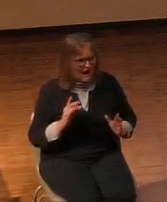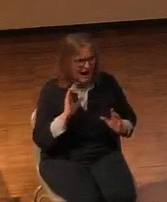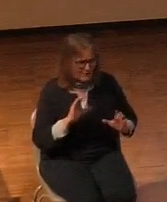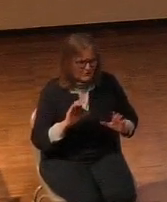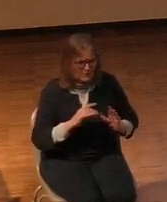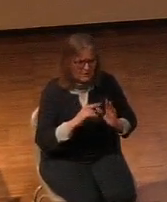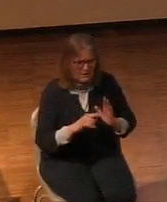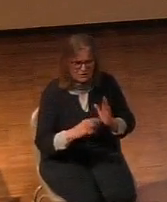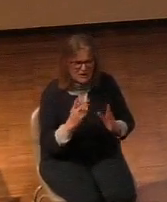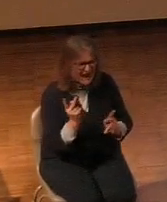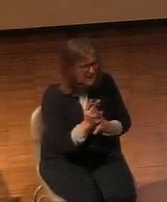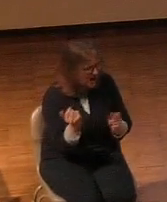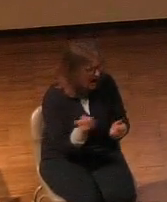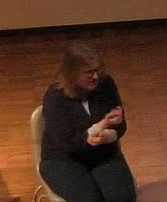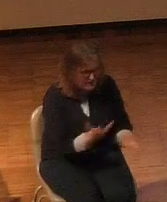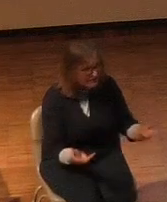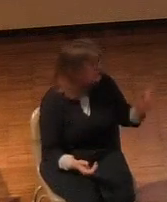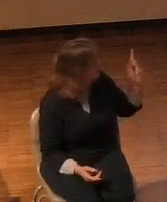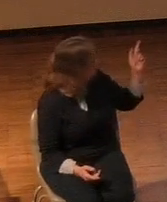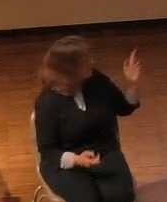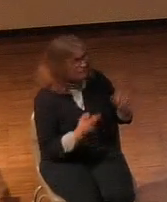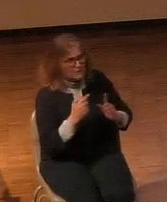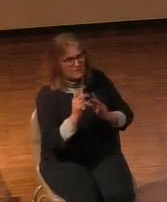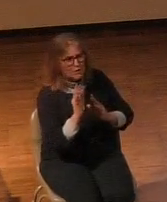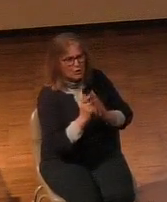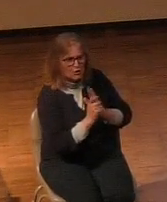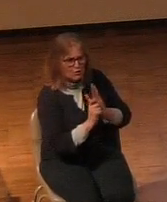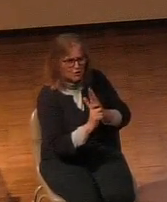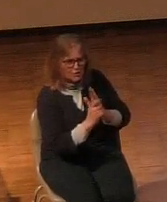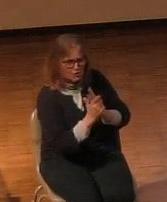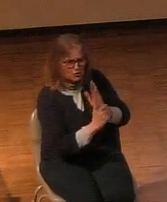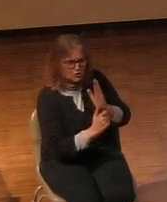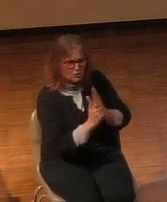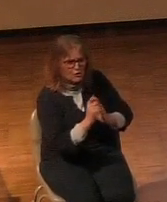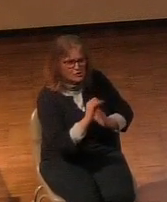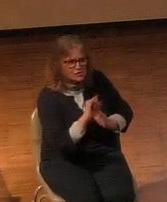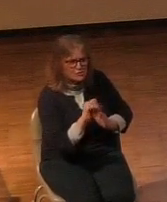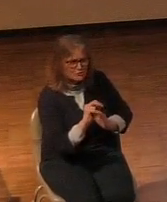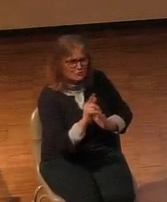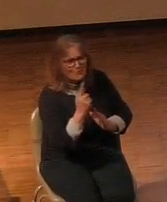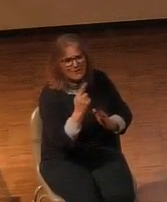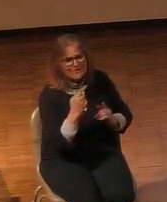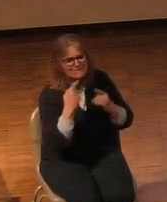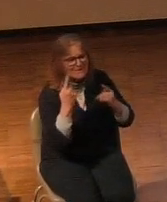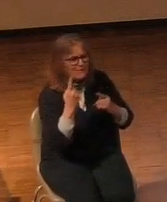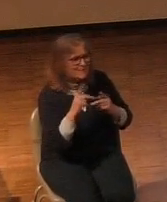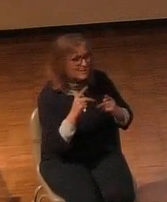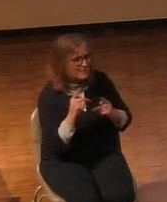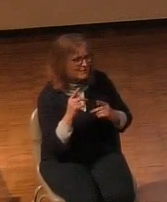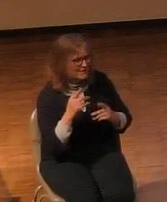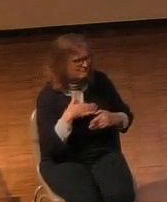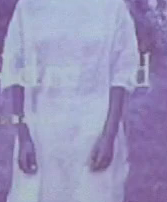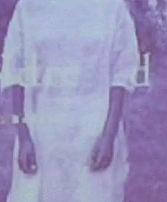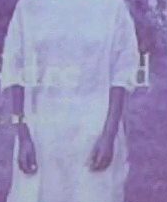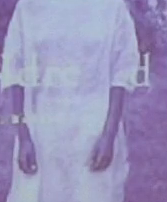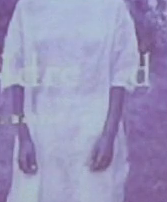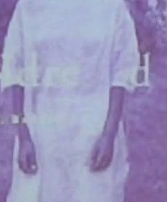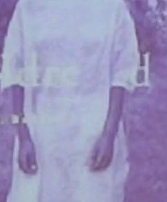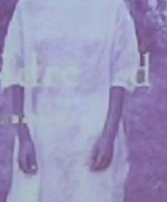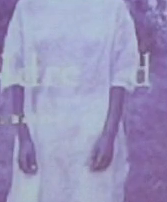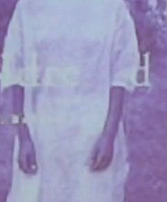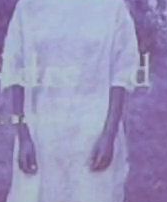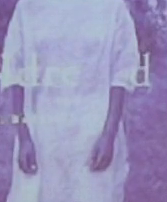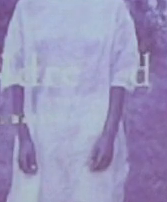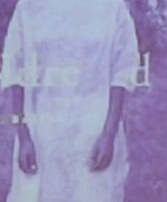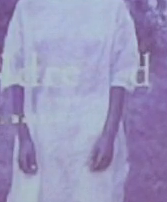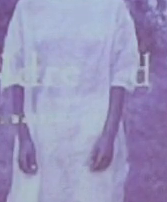see from her journal. This is excerpted from her journal. It's one of the famous ones that people like to quote all the time, where she says, so be